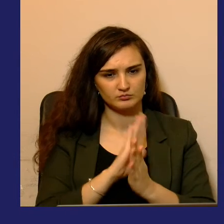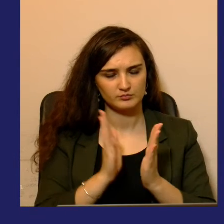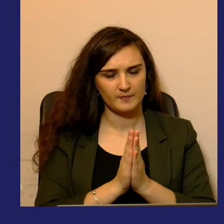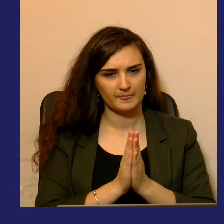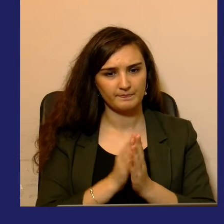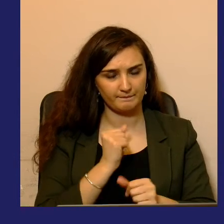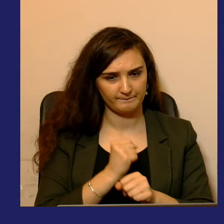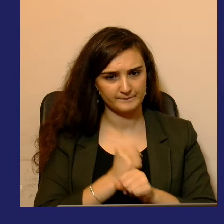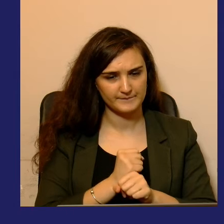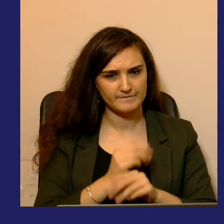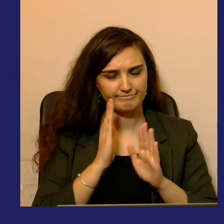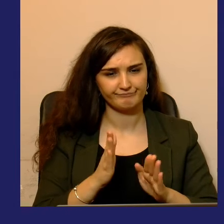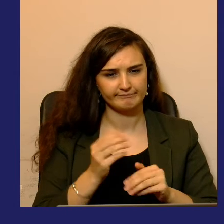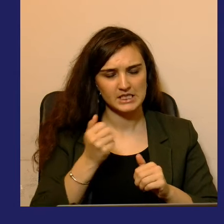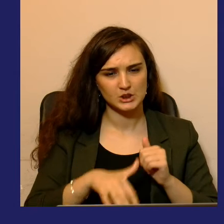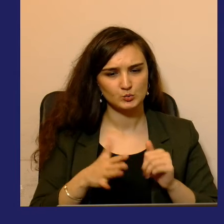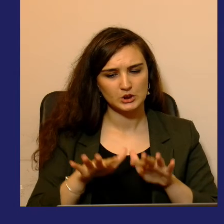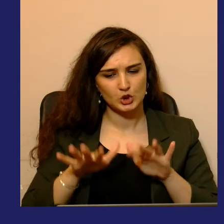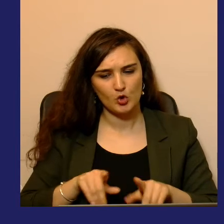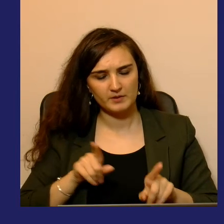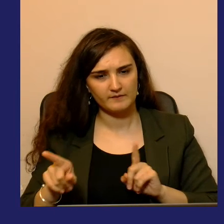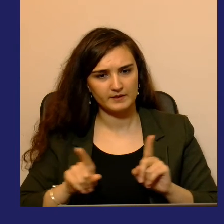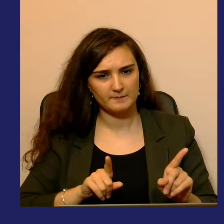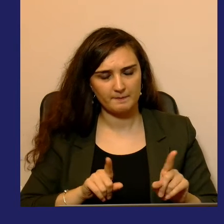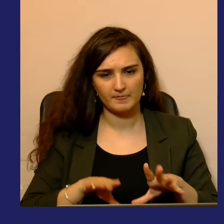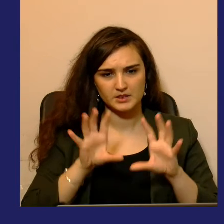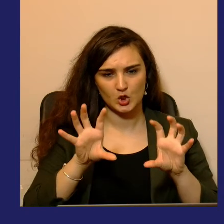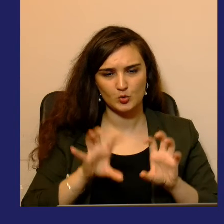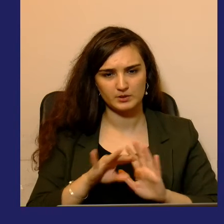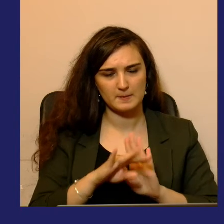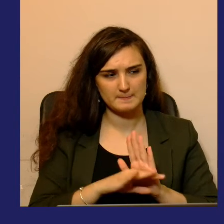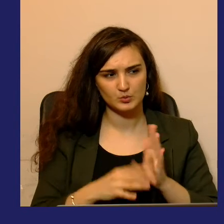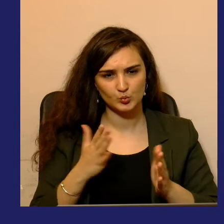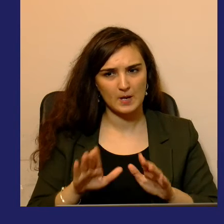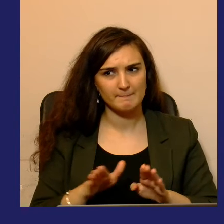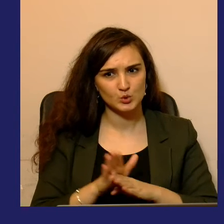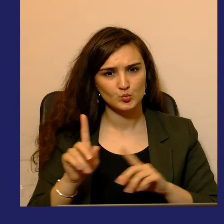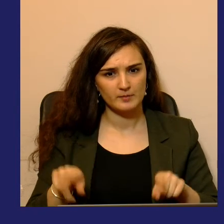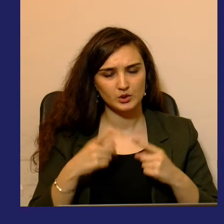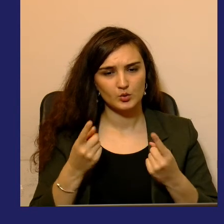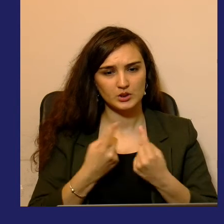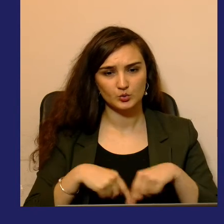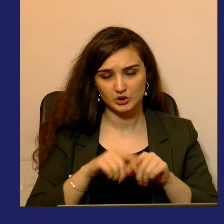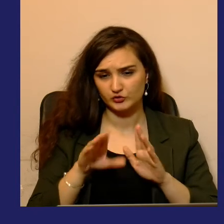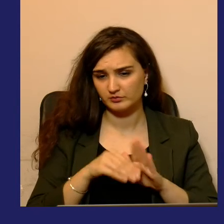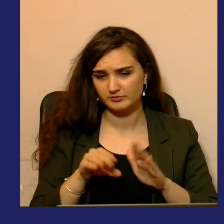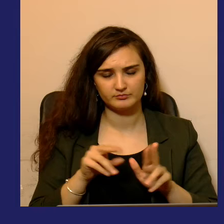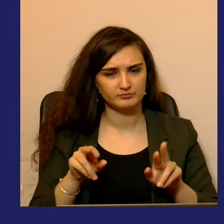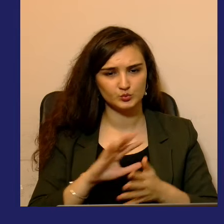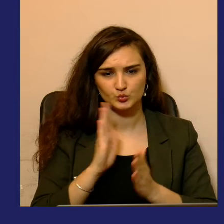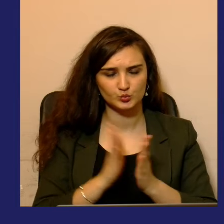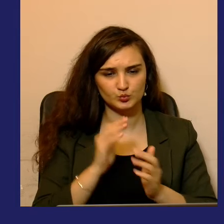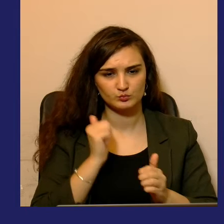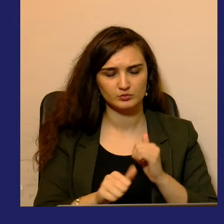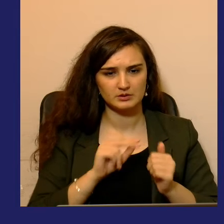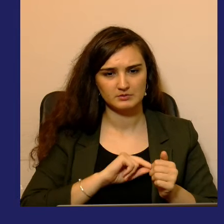elections, legislative elections, executive elections, it doesn't matter. And so what I wanted to point out here with the graph